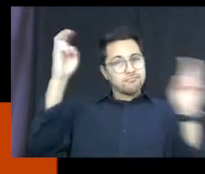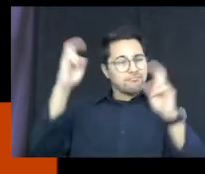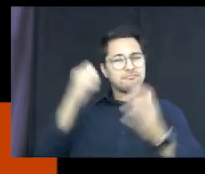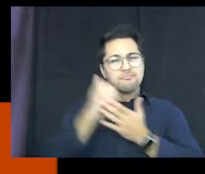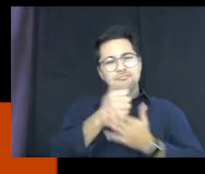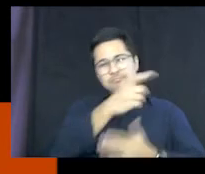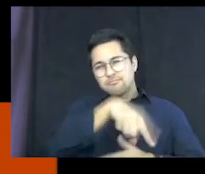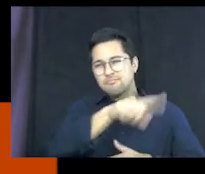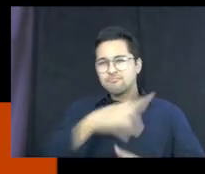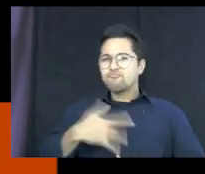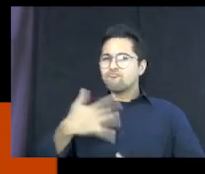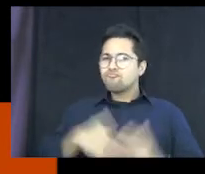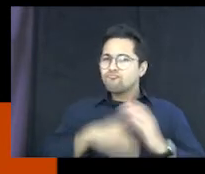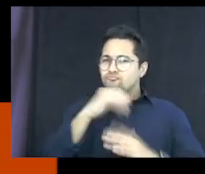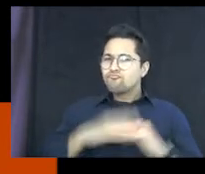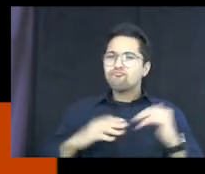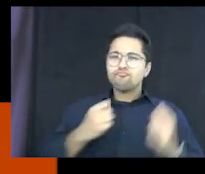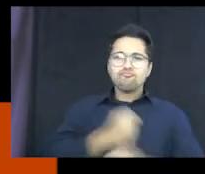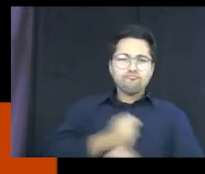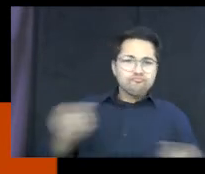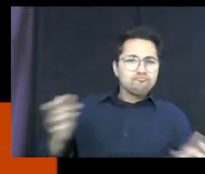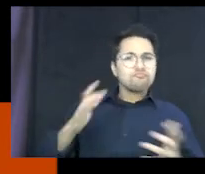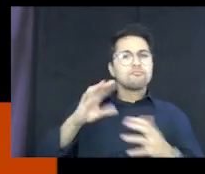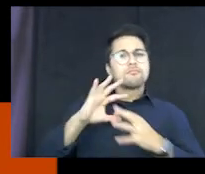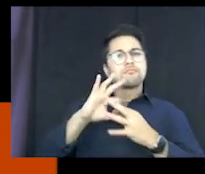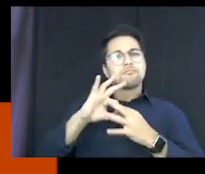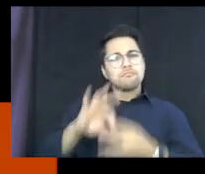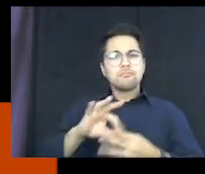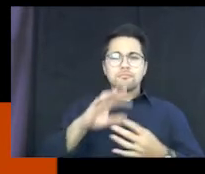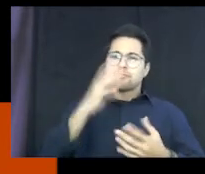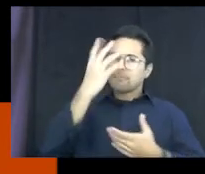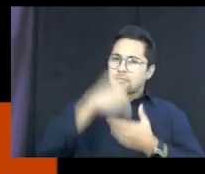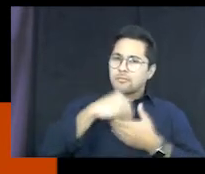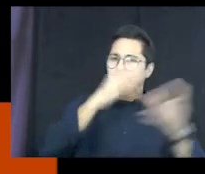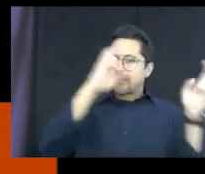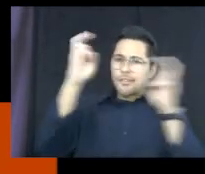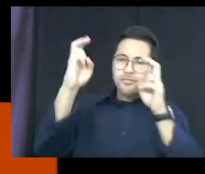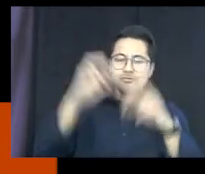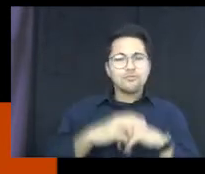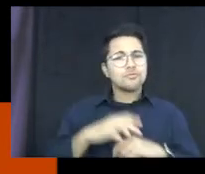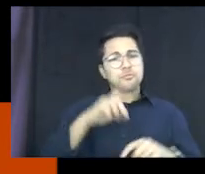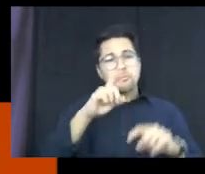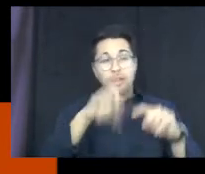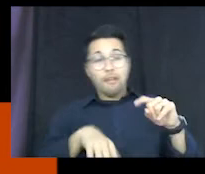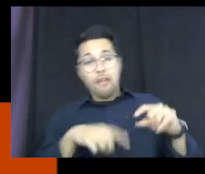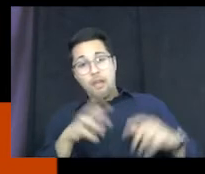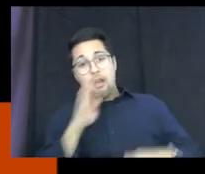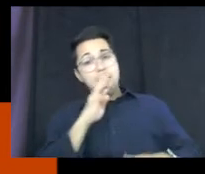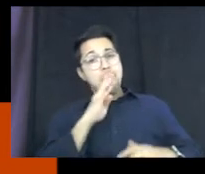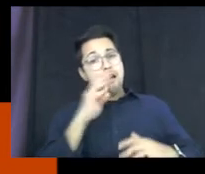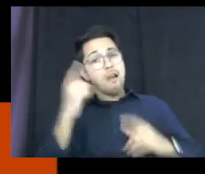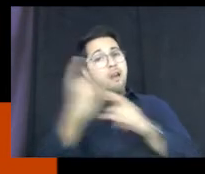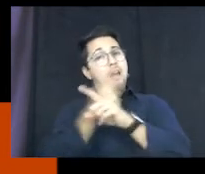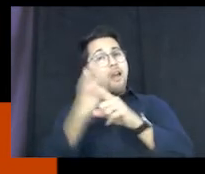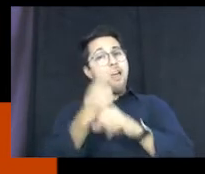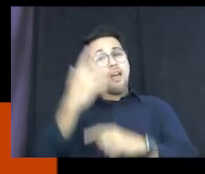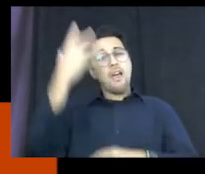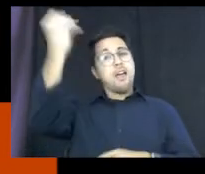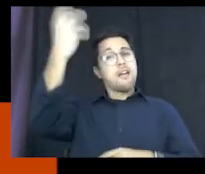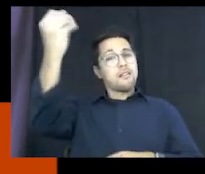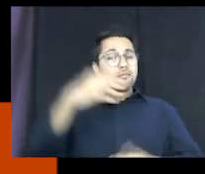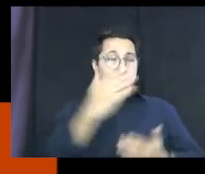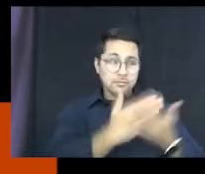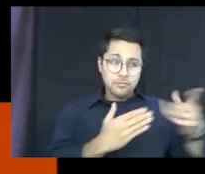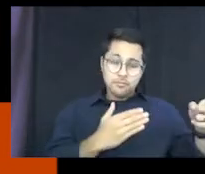more comfortable opening up about autism-related issues that can't always be talked about in many settings. Some support groups have